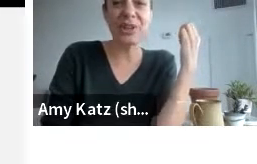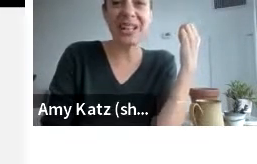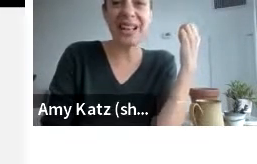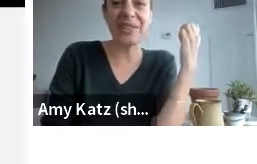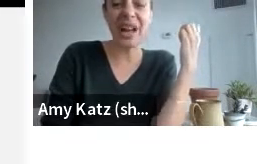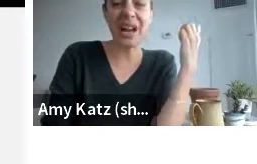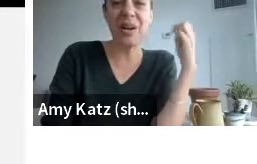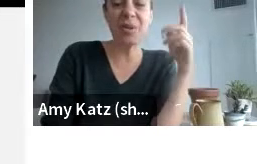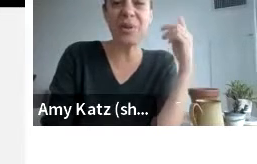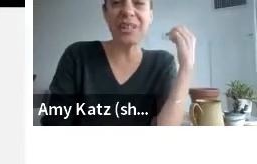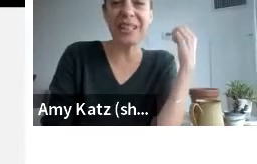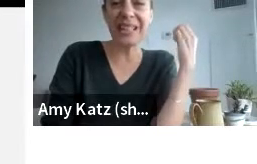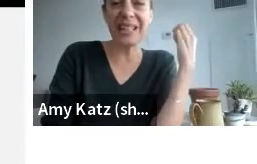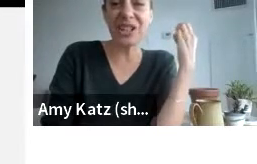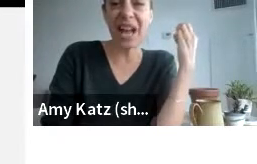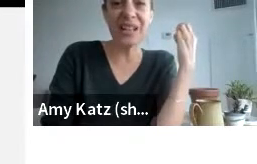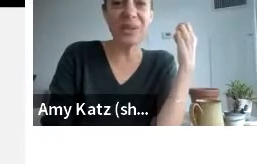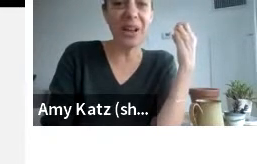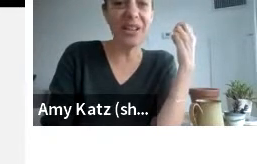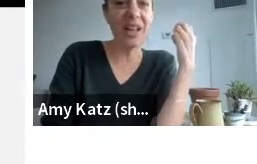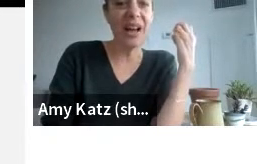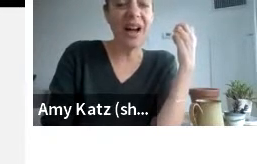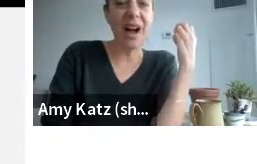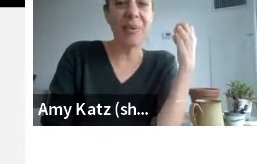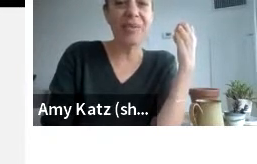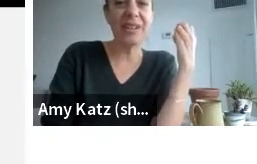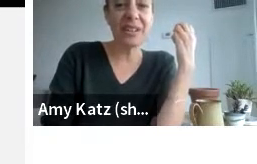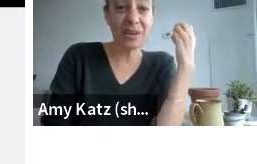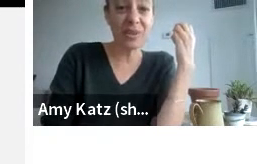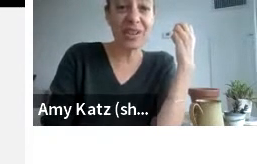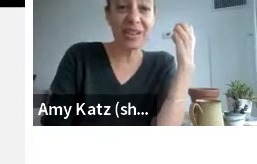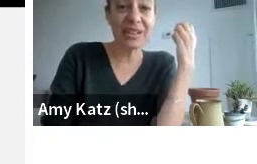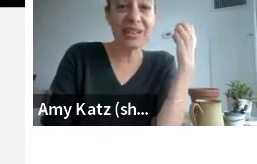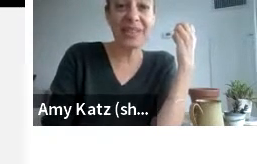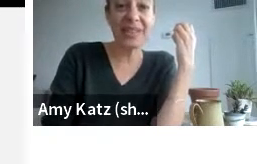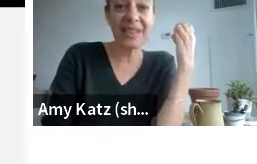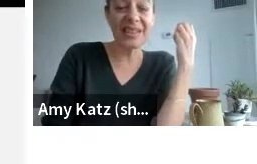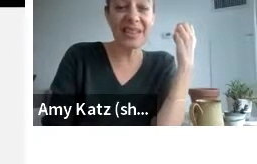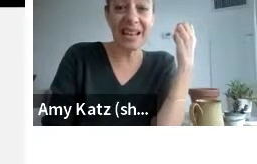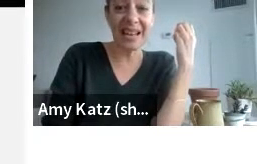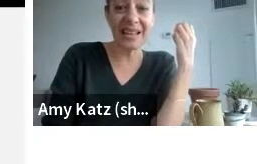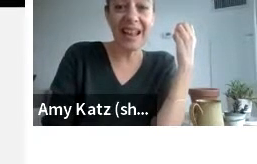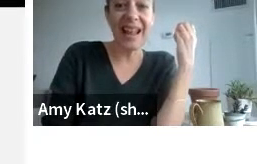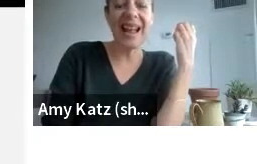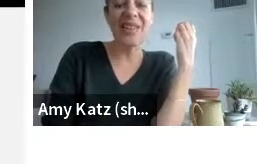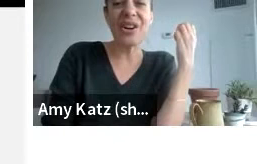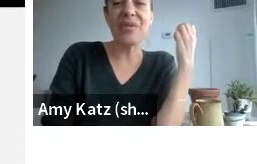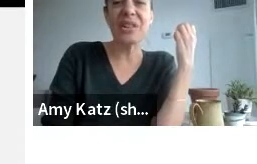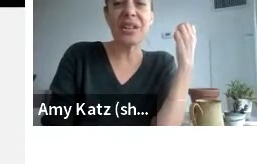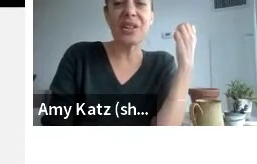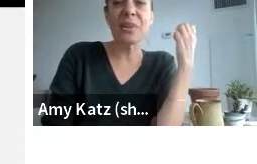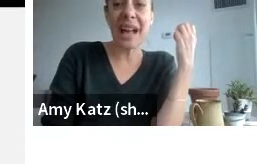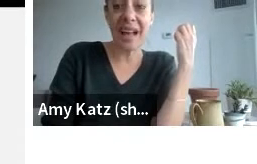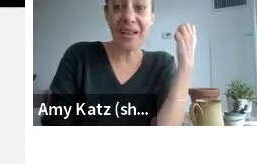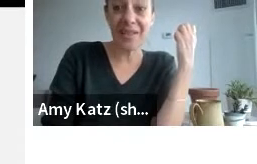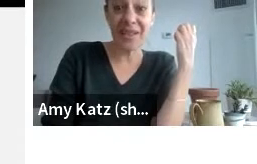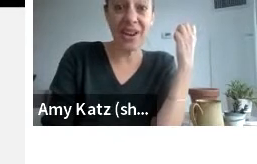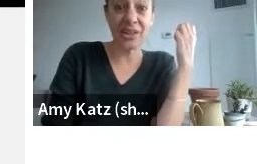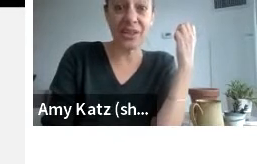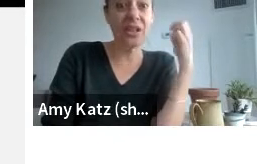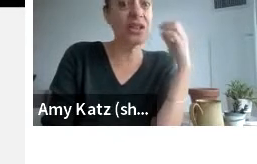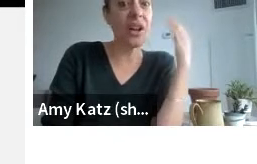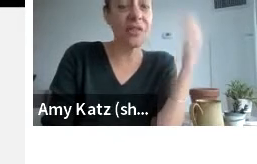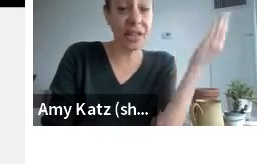and we'll circulate that flyer and we'll put a link in the chat as well. We've consulted with dozens of facilities to date, and the conversations we have